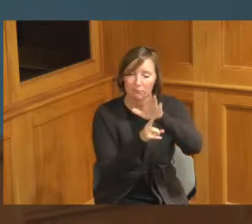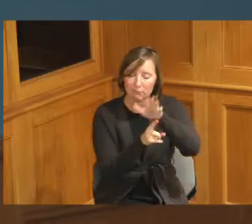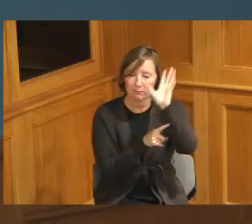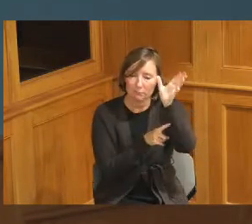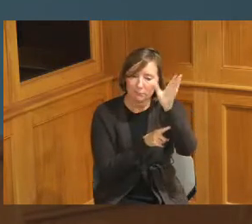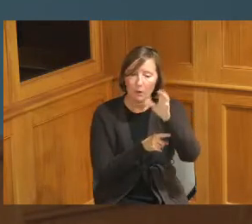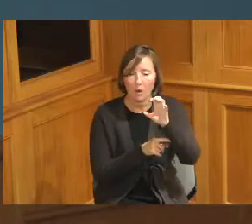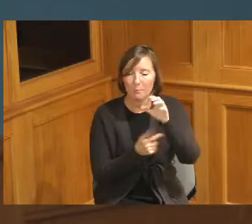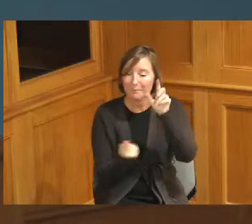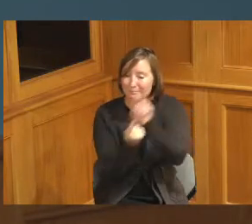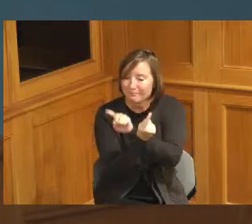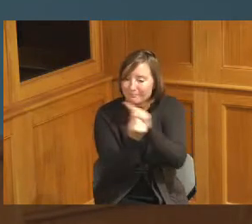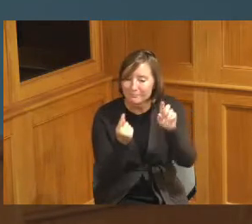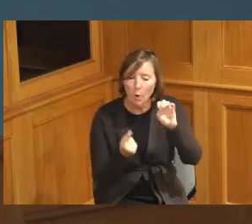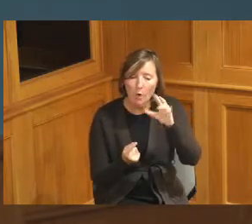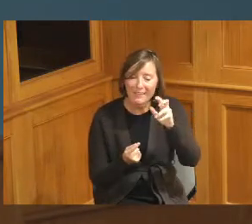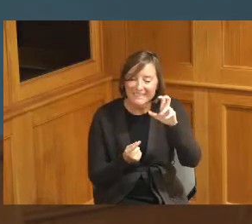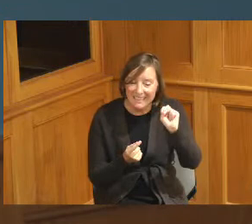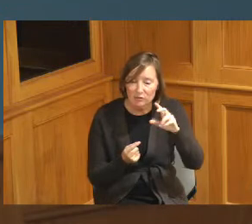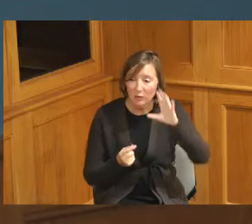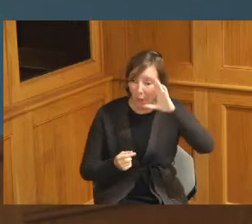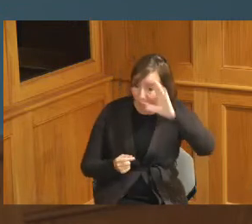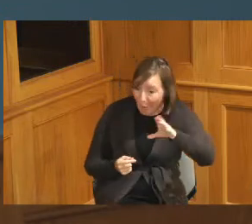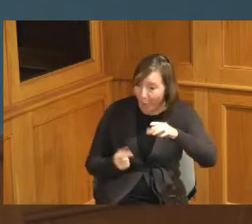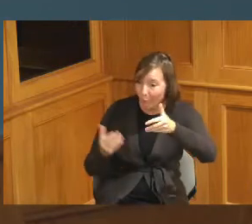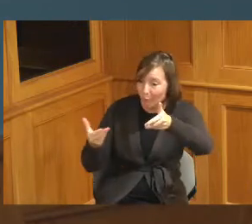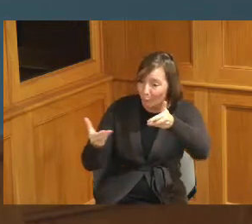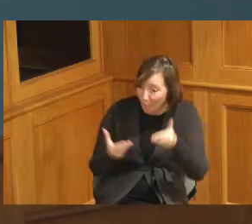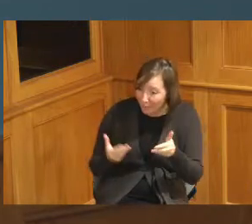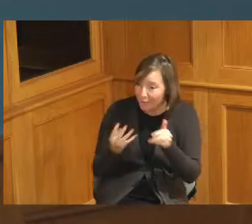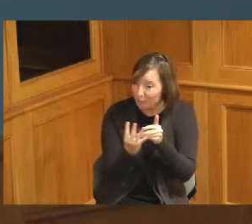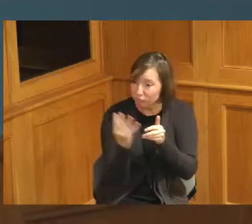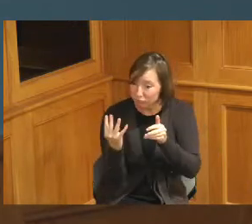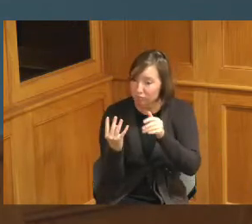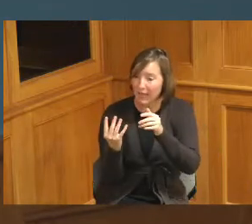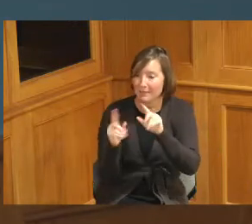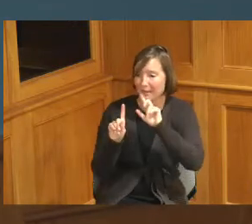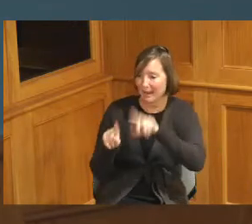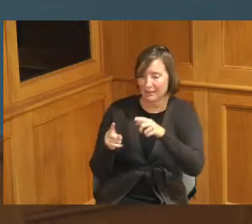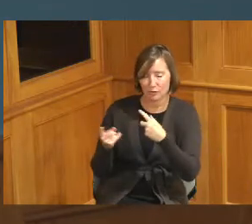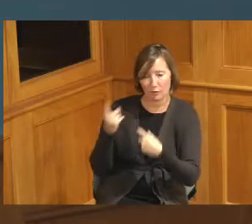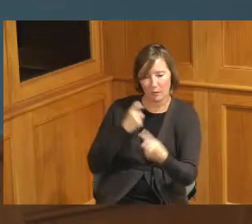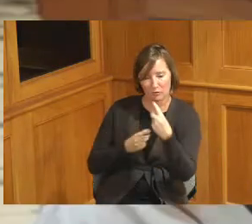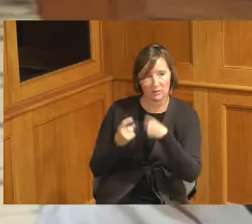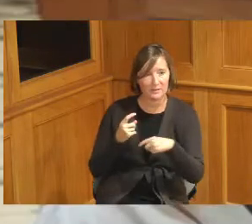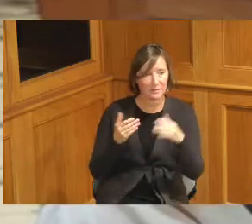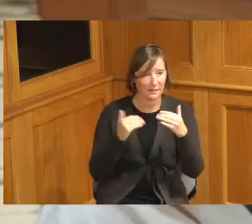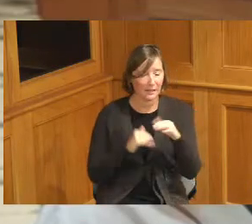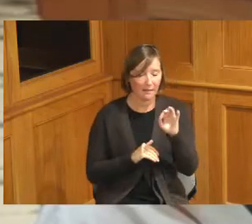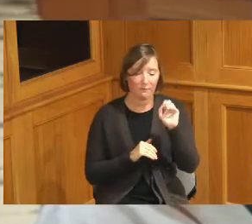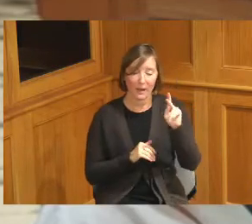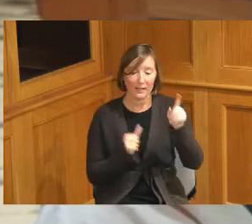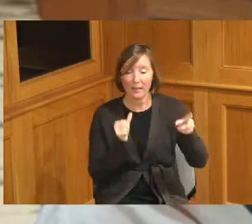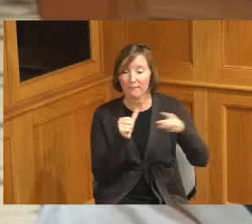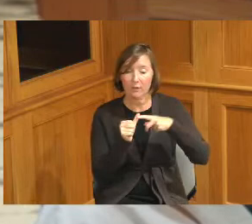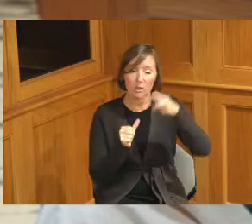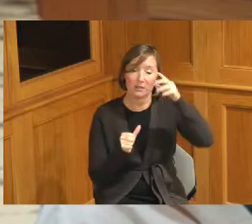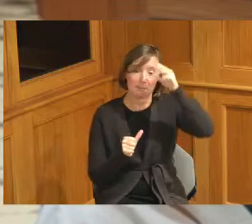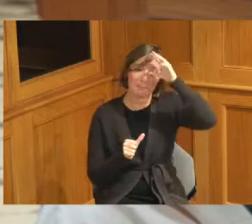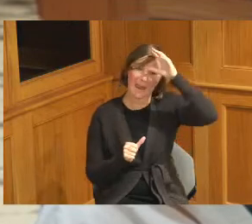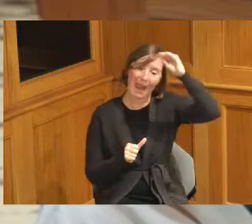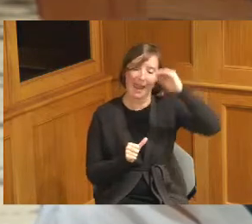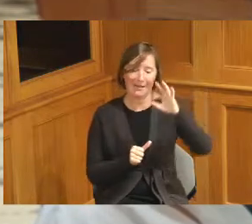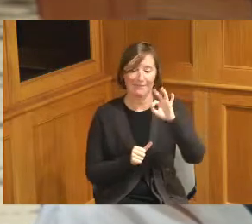say hello and welcome them and answer any questions they may have. Well, we actually have our first fellow is actually working,